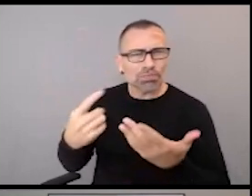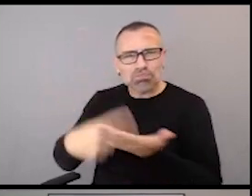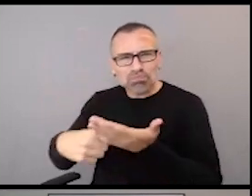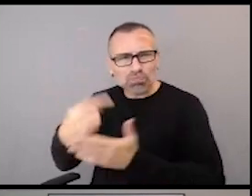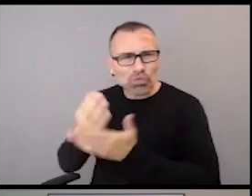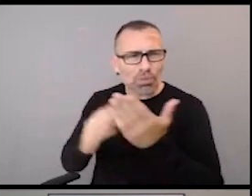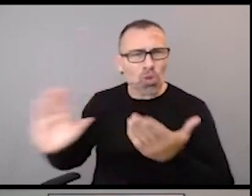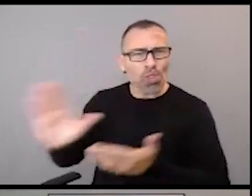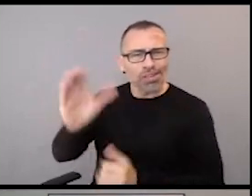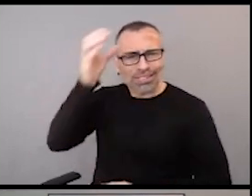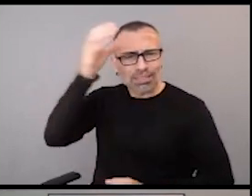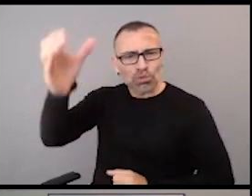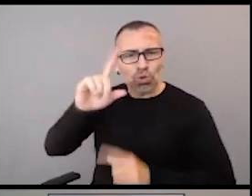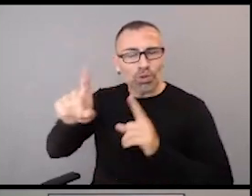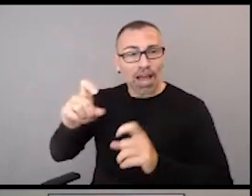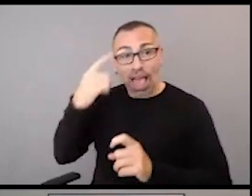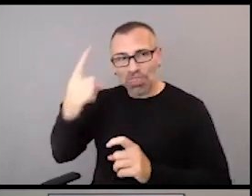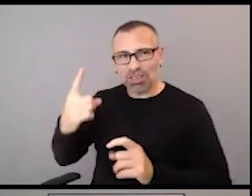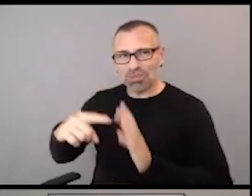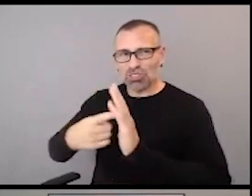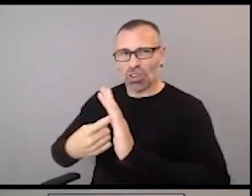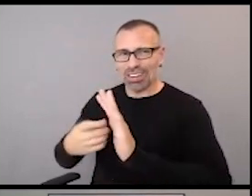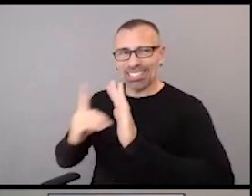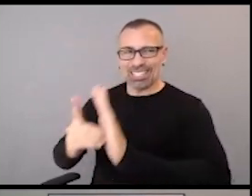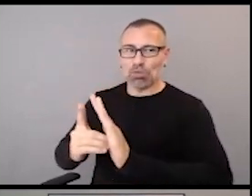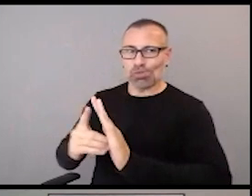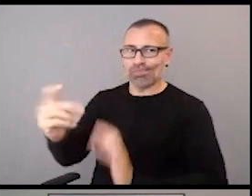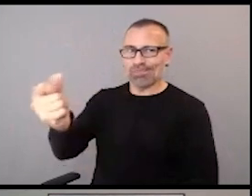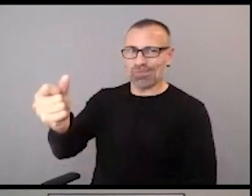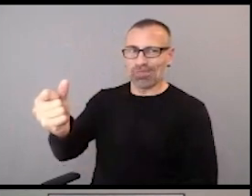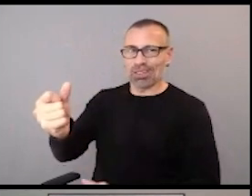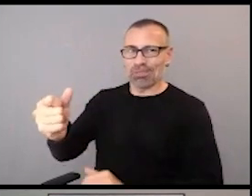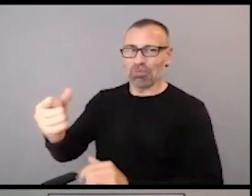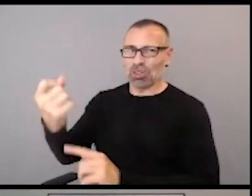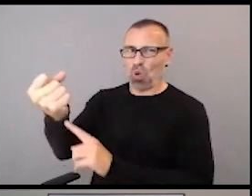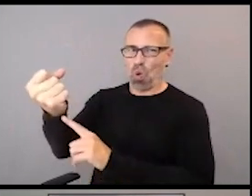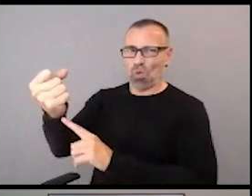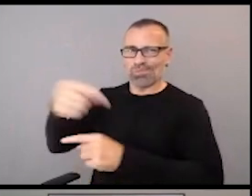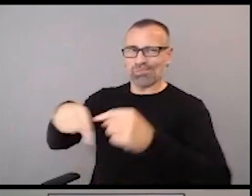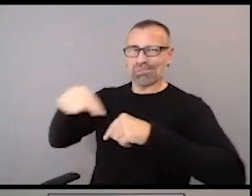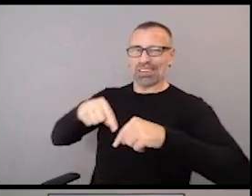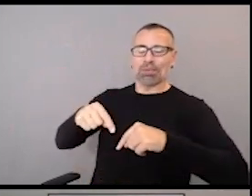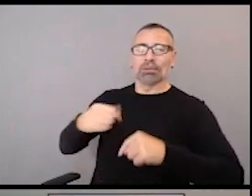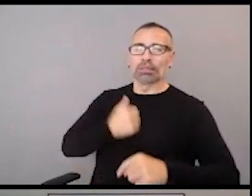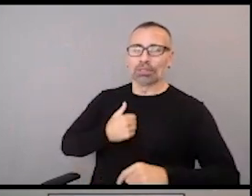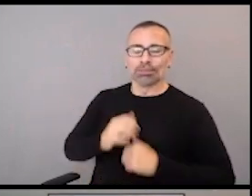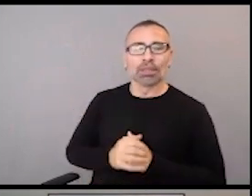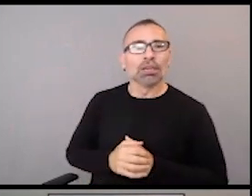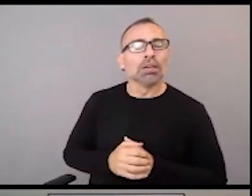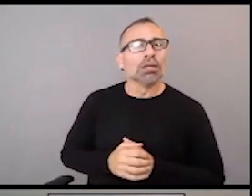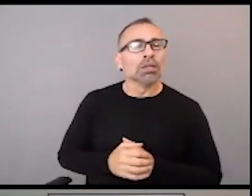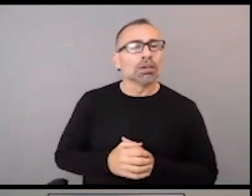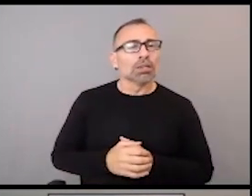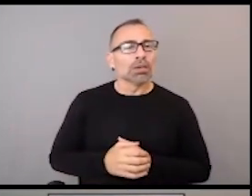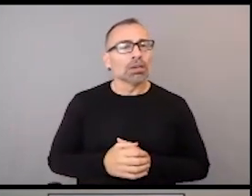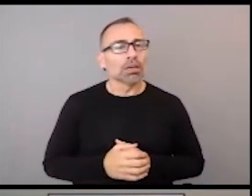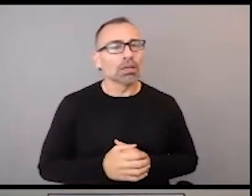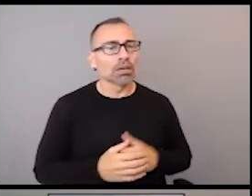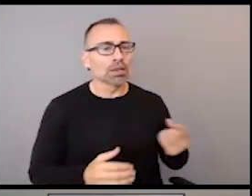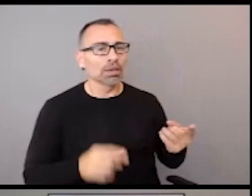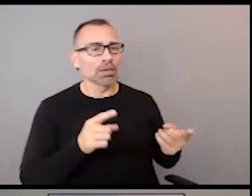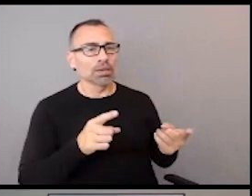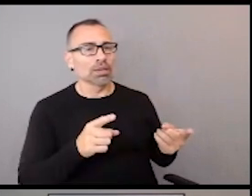Amazon Brackets launched. I know one of them is queue visibility. So because there's a limited set of computers in the world, you have to be queued to use